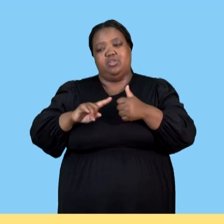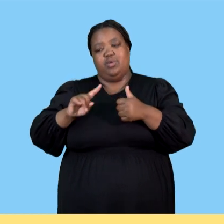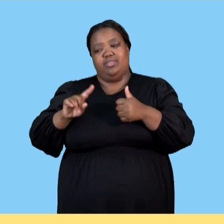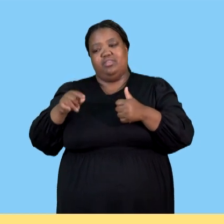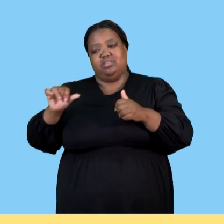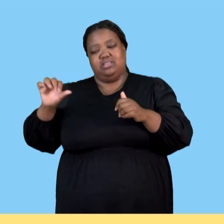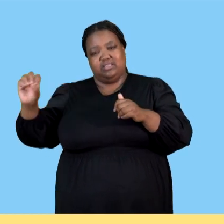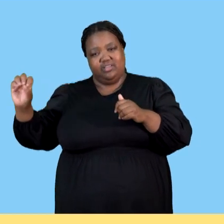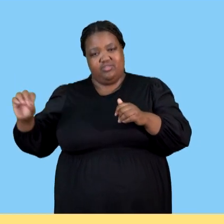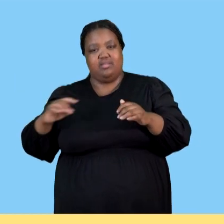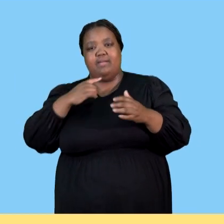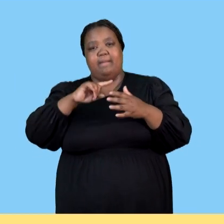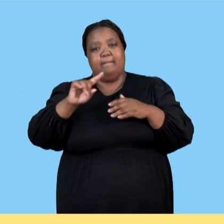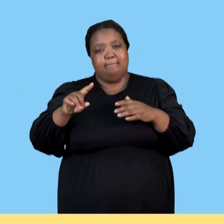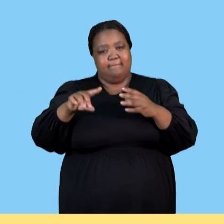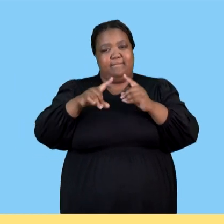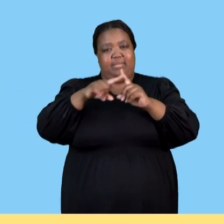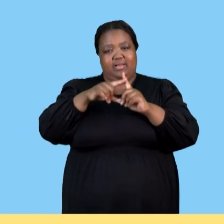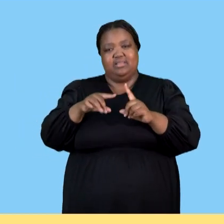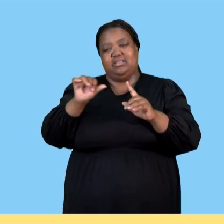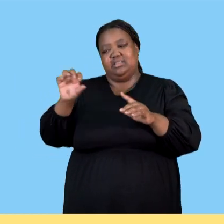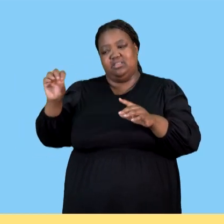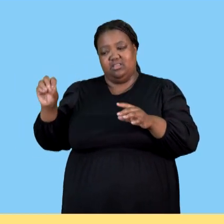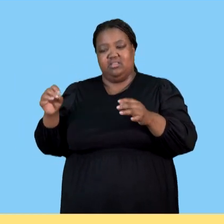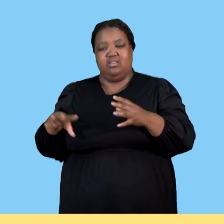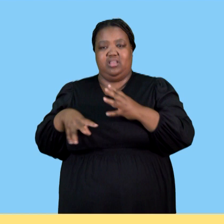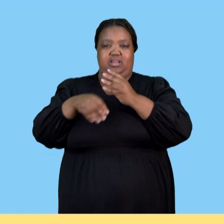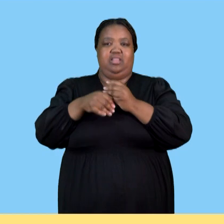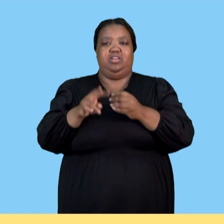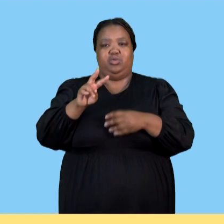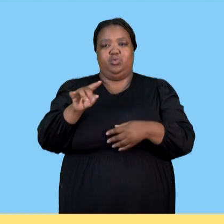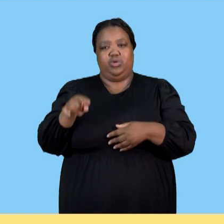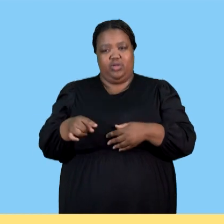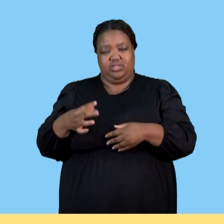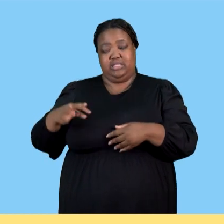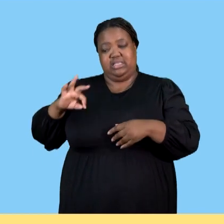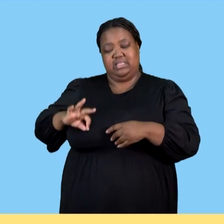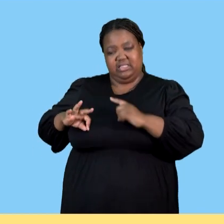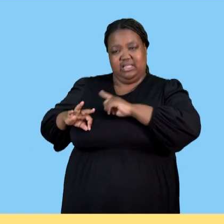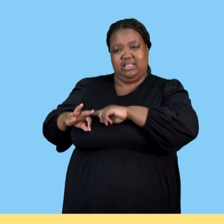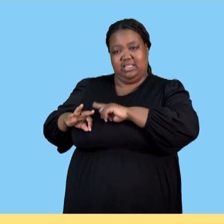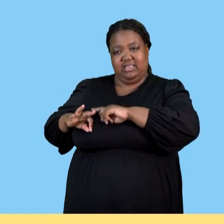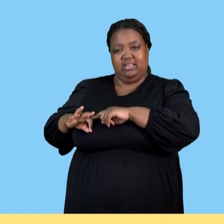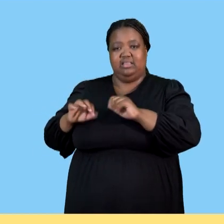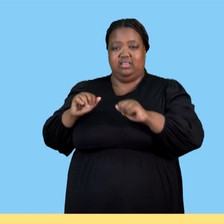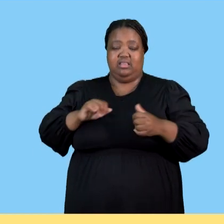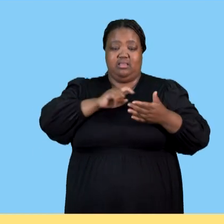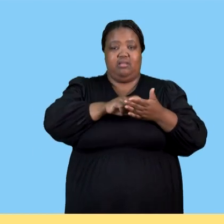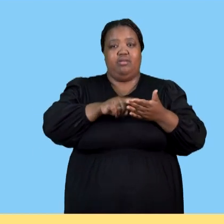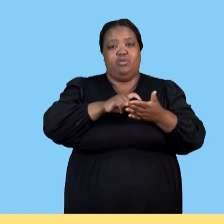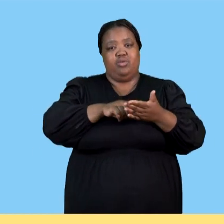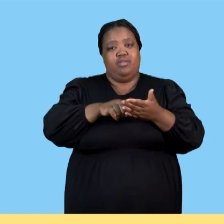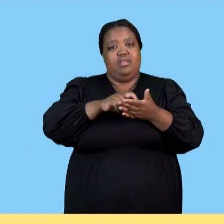plus 1,600 plus 600, and then I add 2,000 for the salaries and wages. On